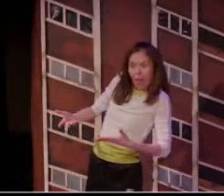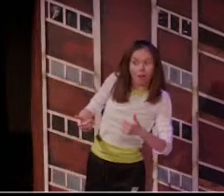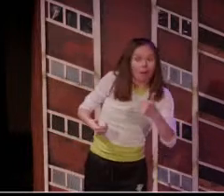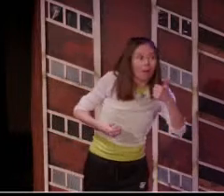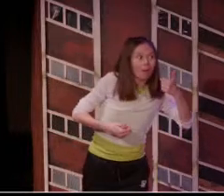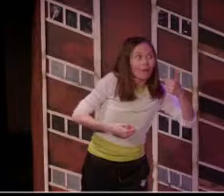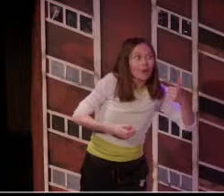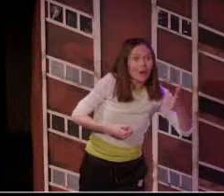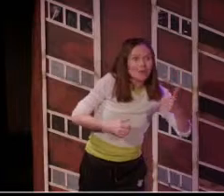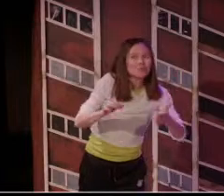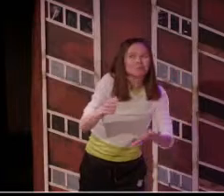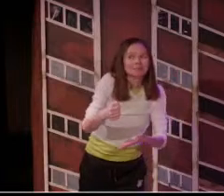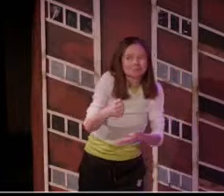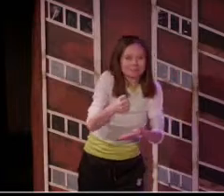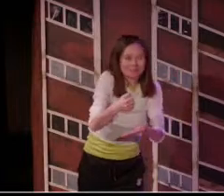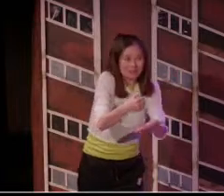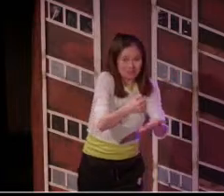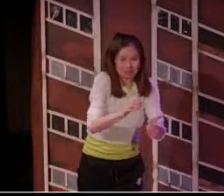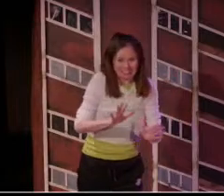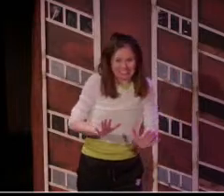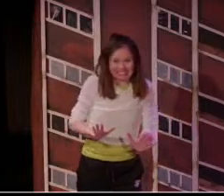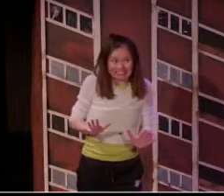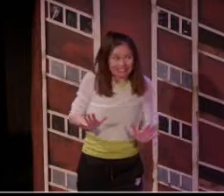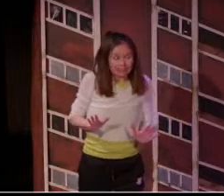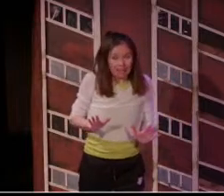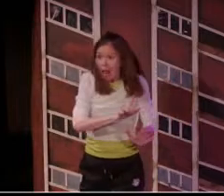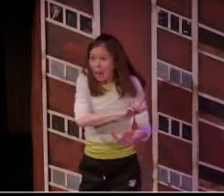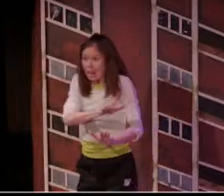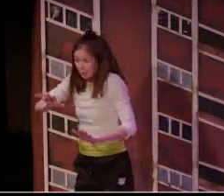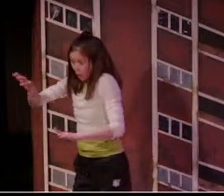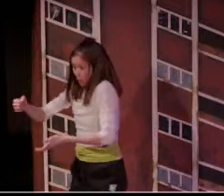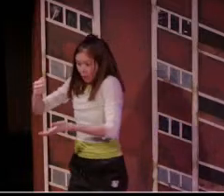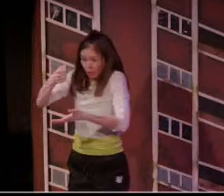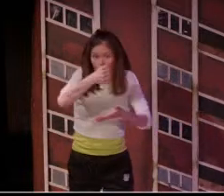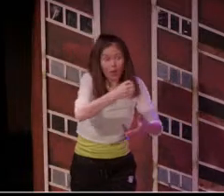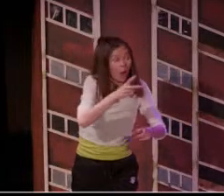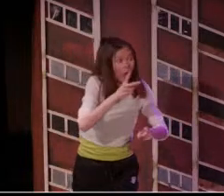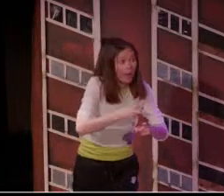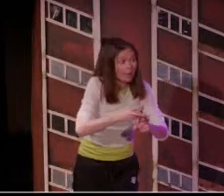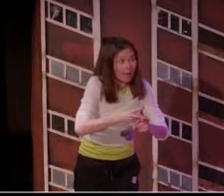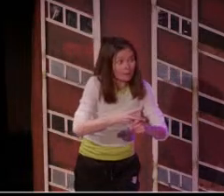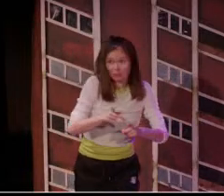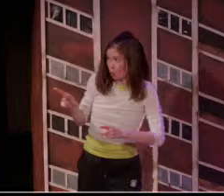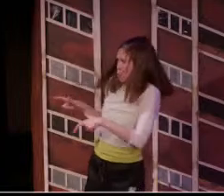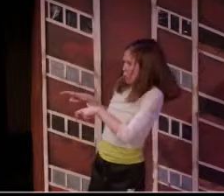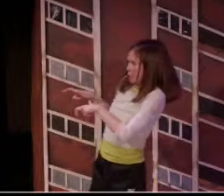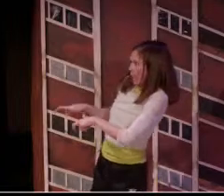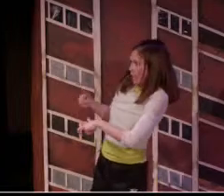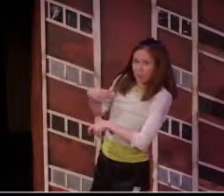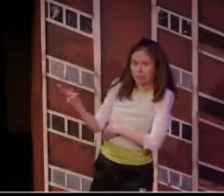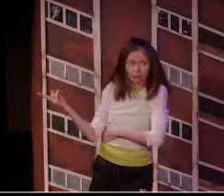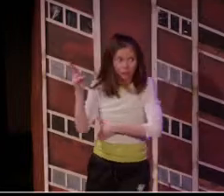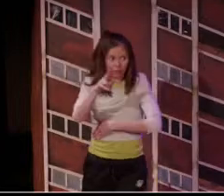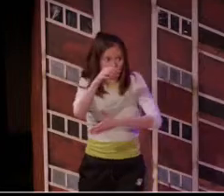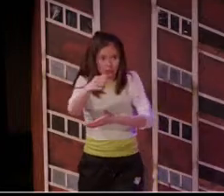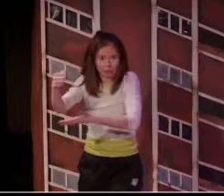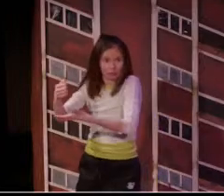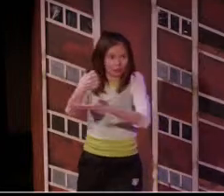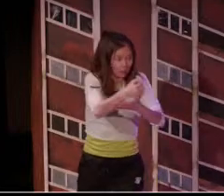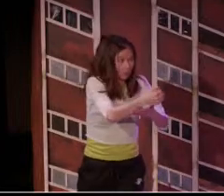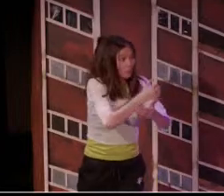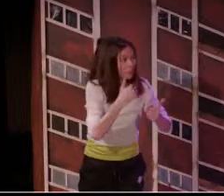here is all the money I carry with me. I will double that, and I will leave this young man here in pawn with you till I can fetch